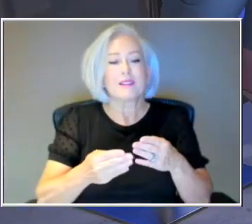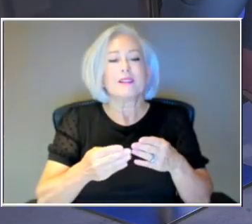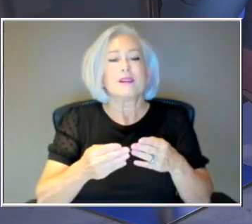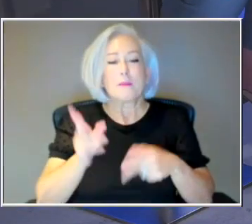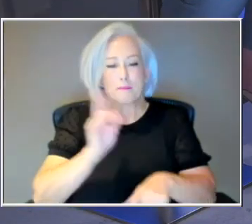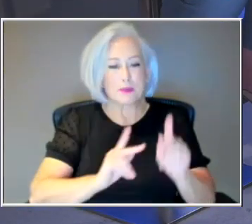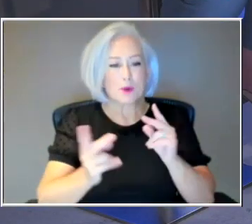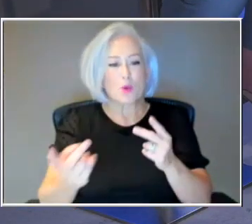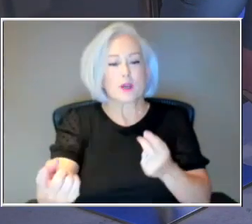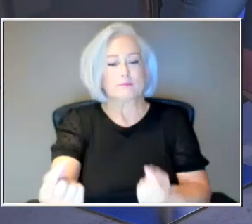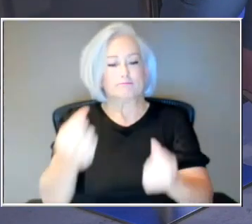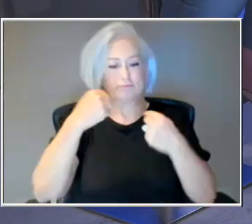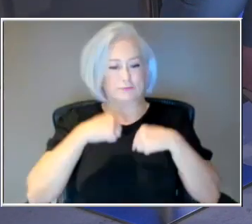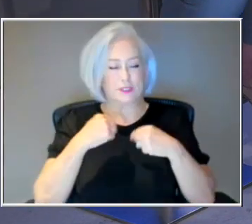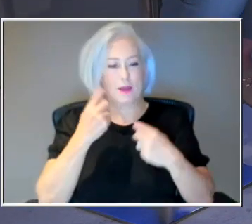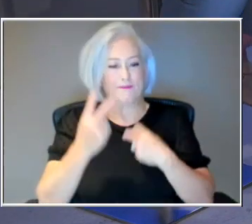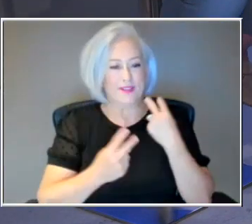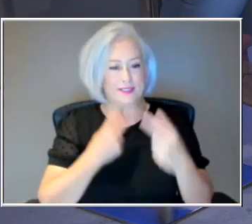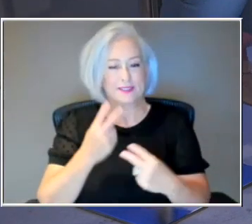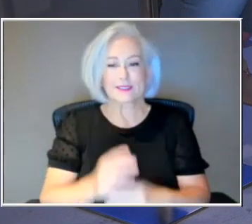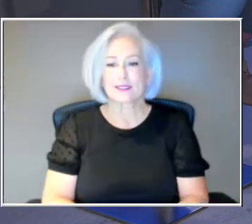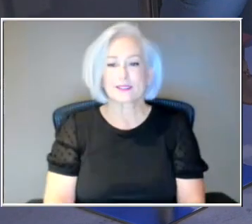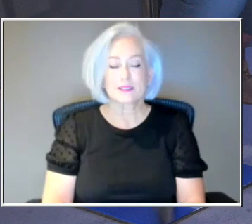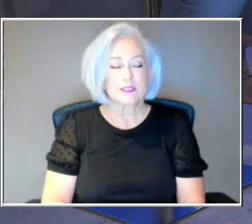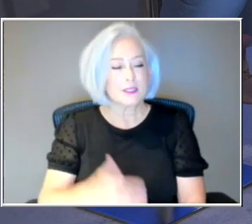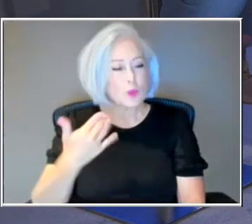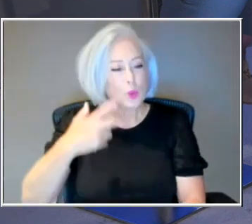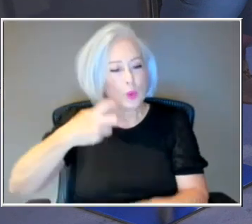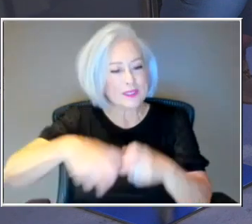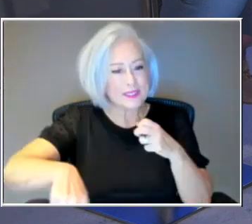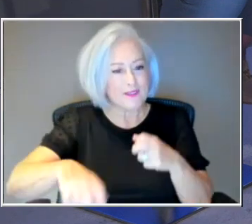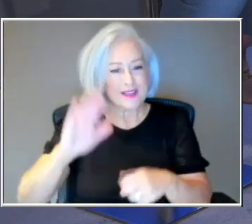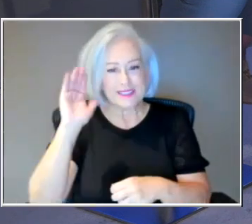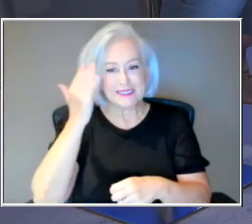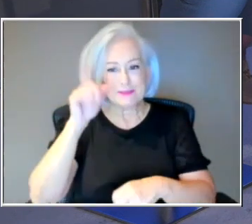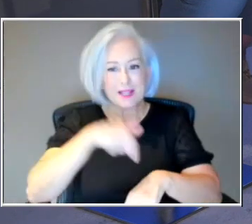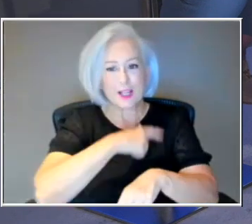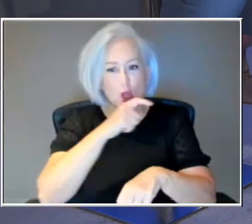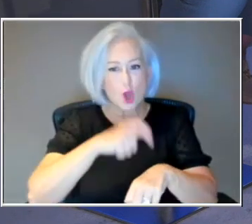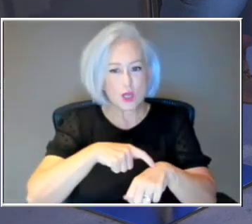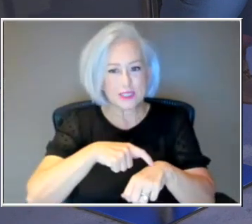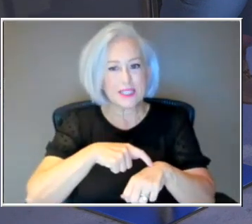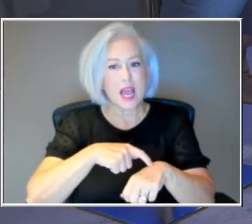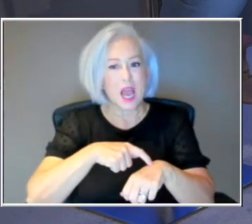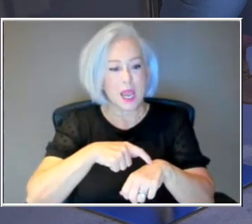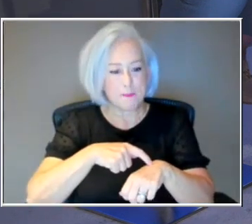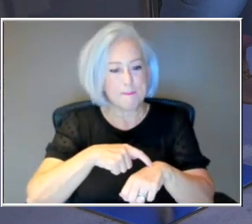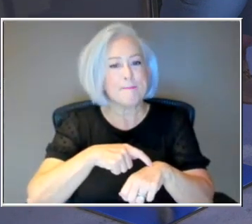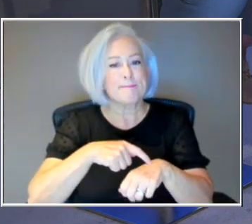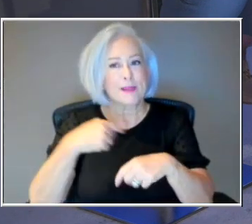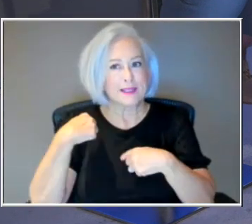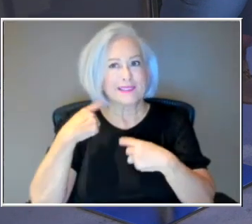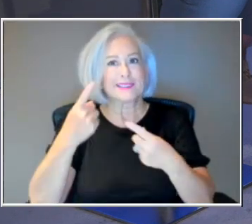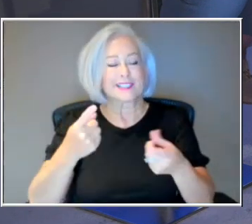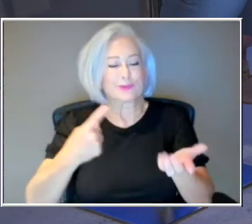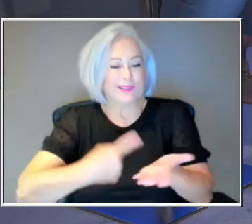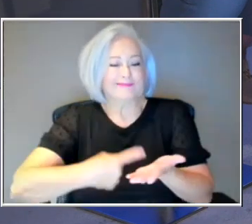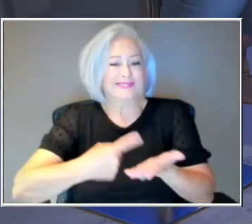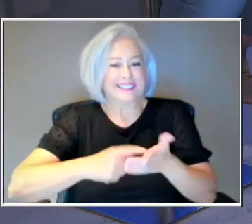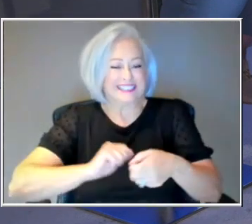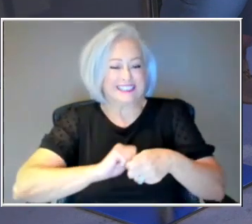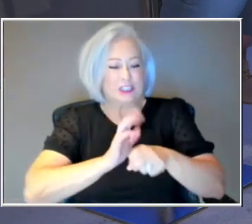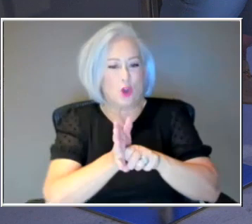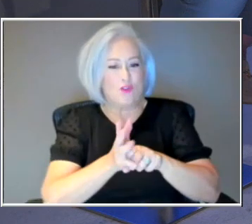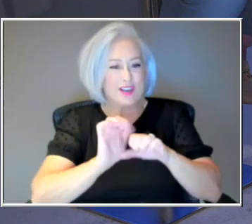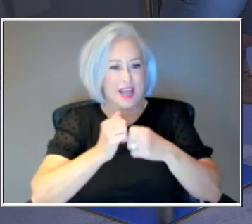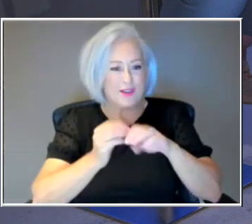mean, we haven't, it just seems like it's been a while since we've talked about the effect that COVID has on someone who's in the hospital. And unless